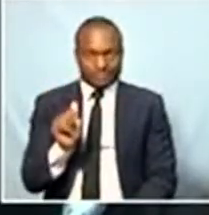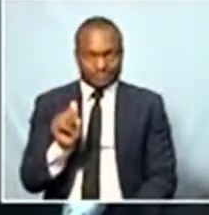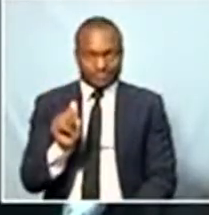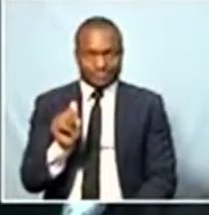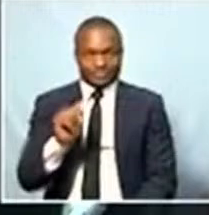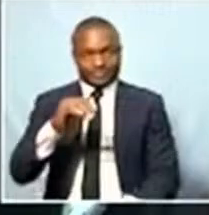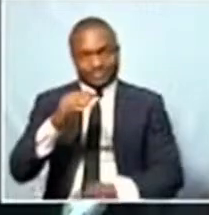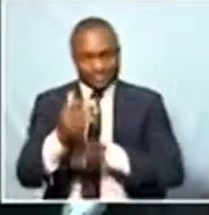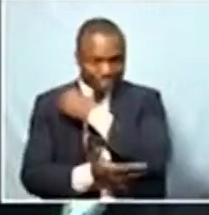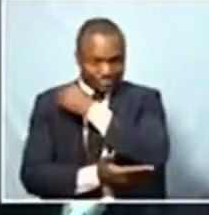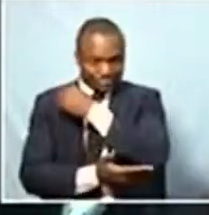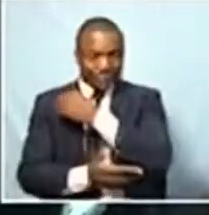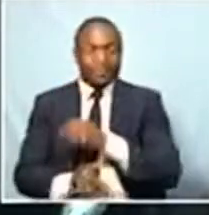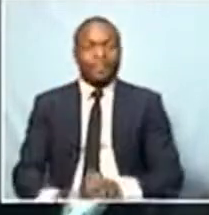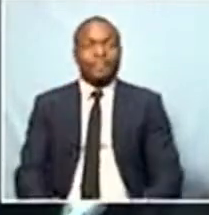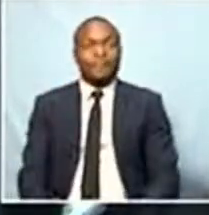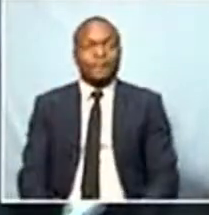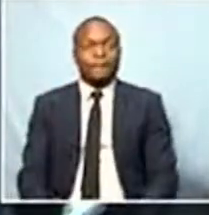welcome.